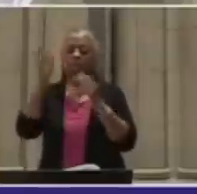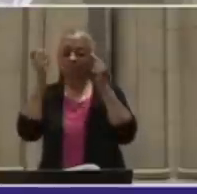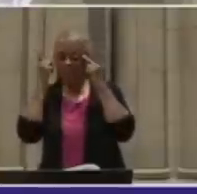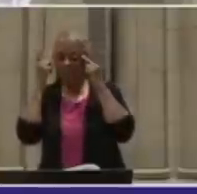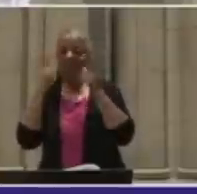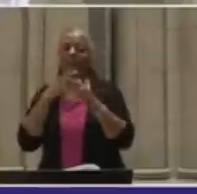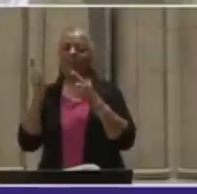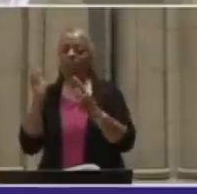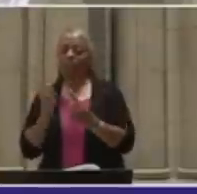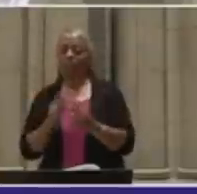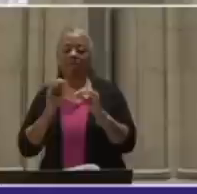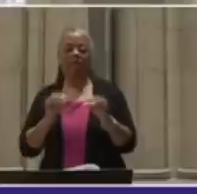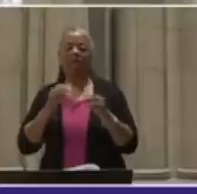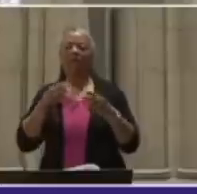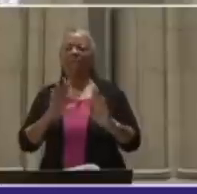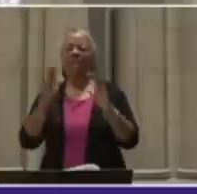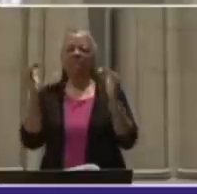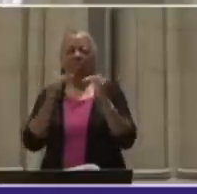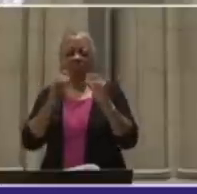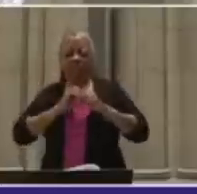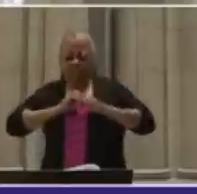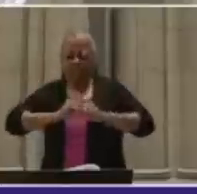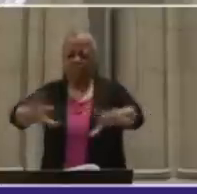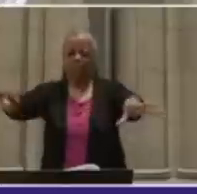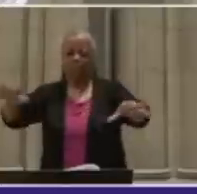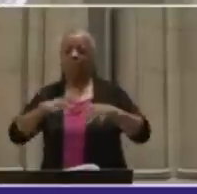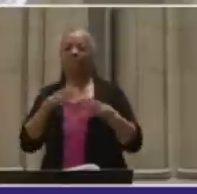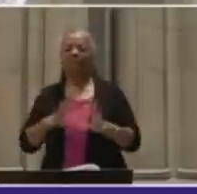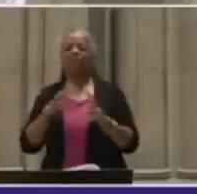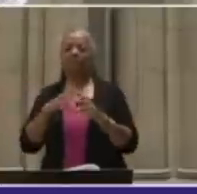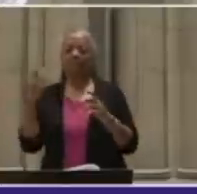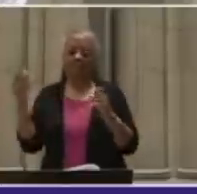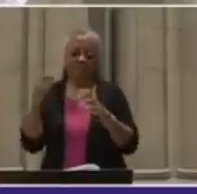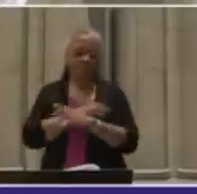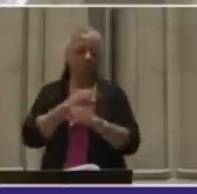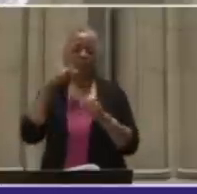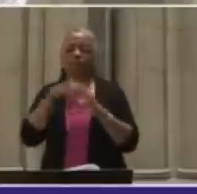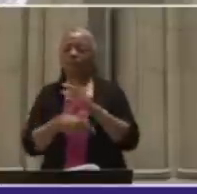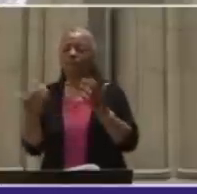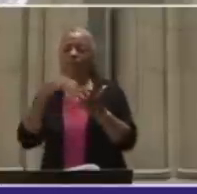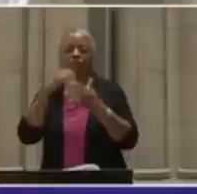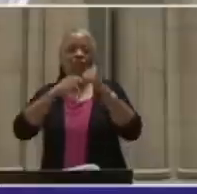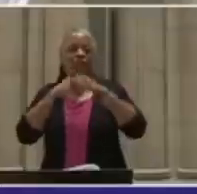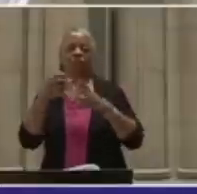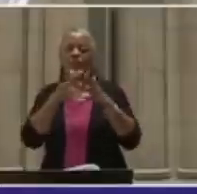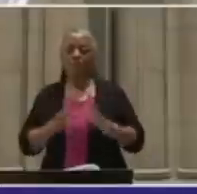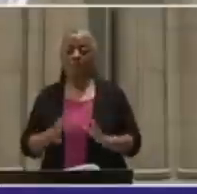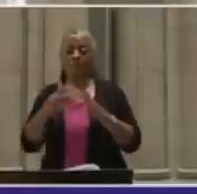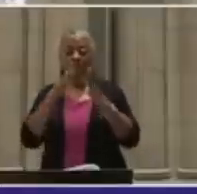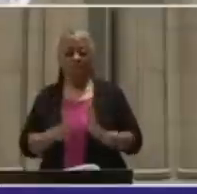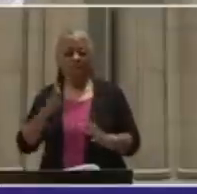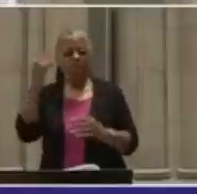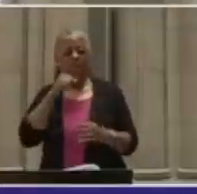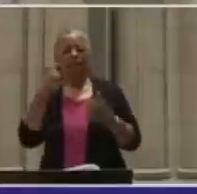nothing. No, let justice roll down like waters. Let there be a thoroughgoing restructuring towards America. America, why